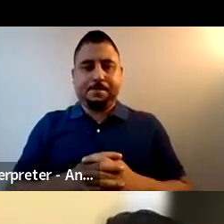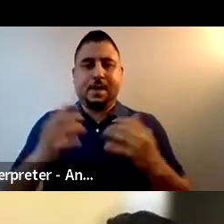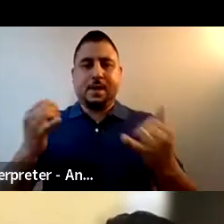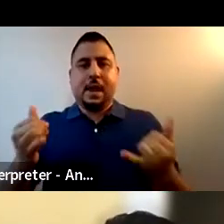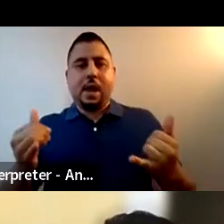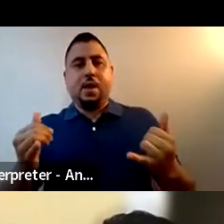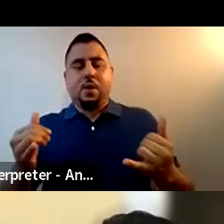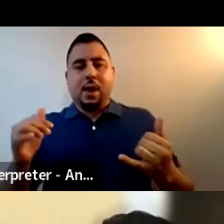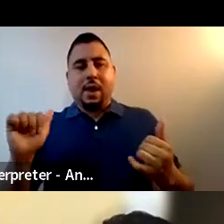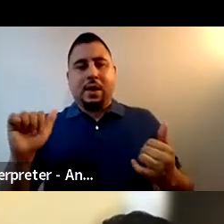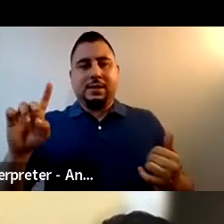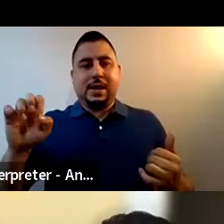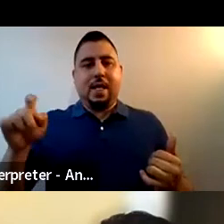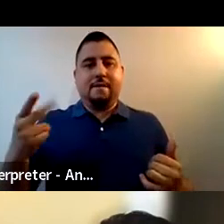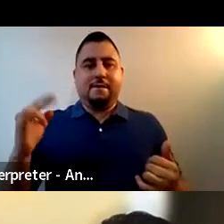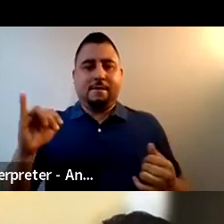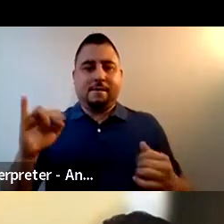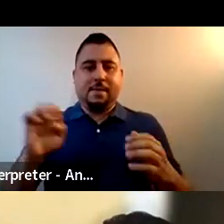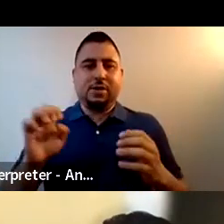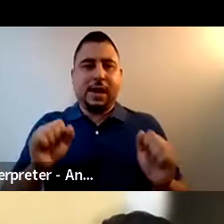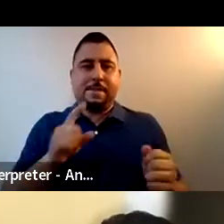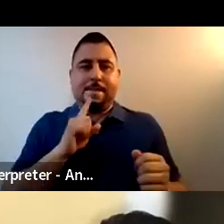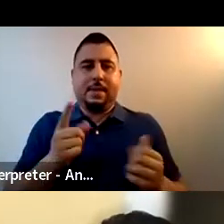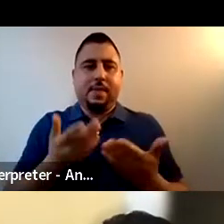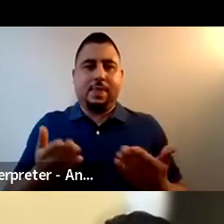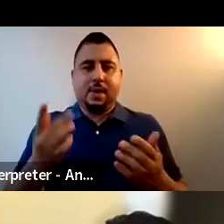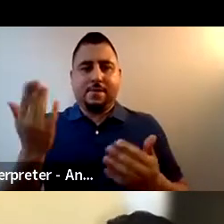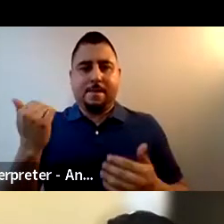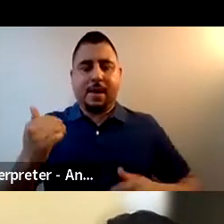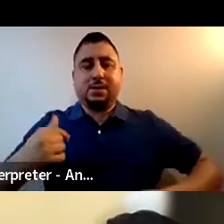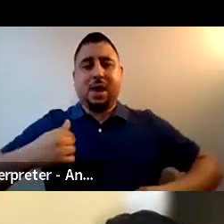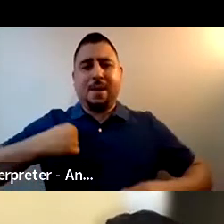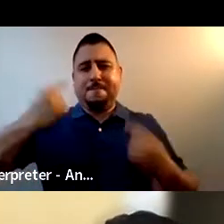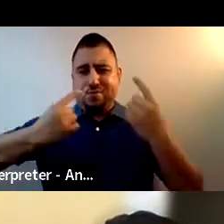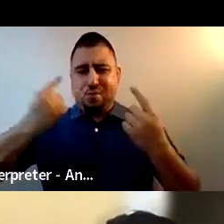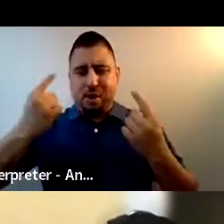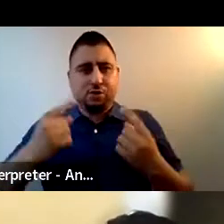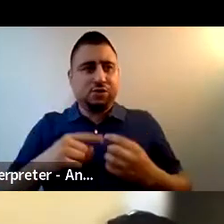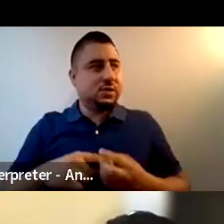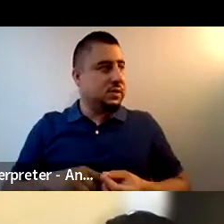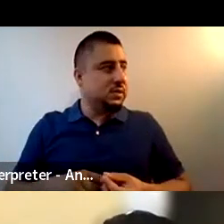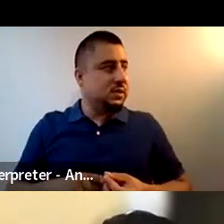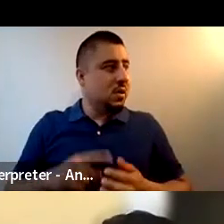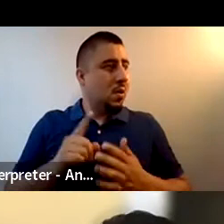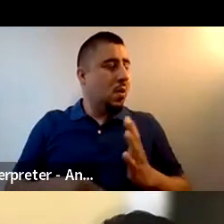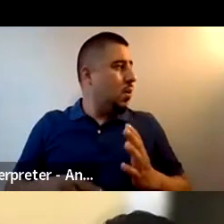Now Adelphi Elementary could be a thing of the past. I'm wondering,